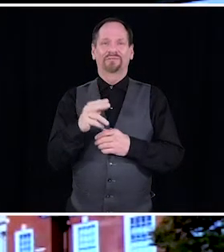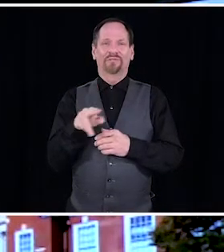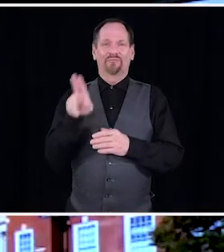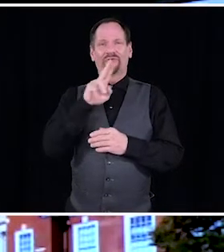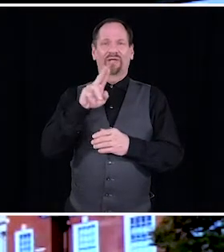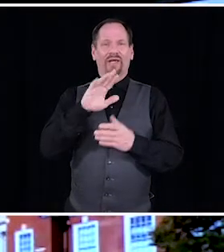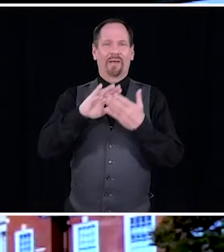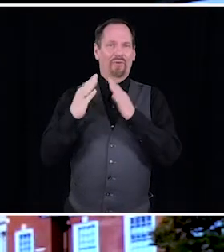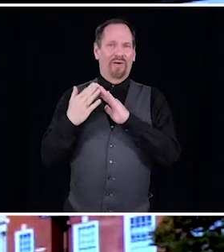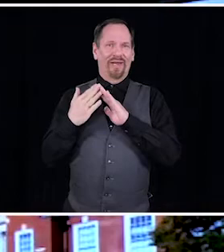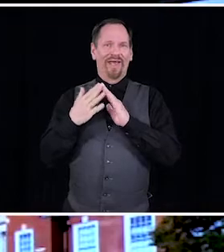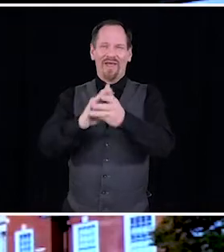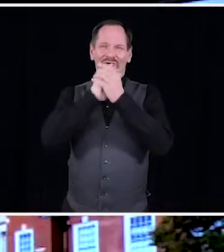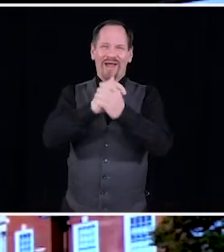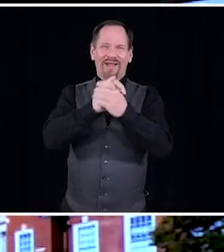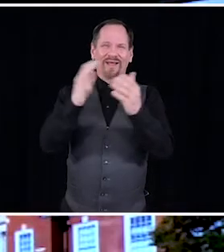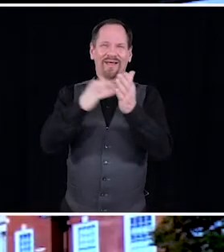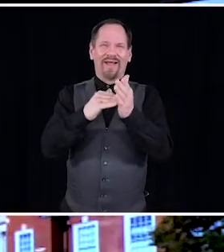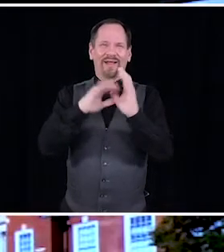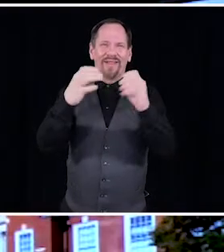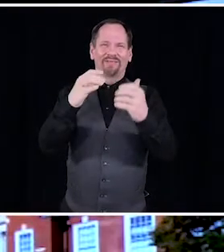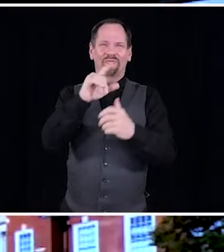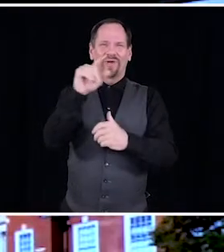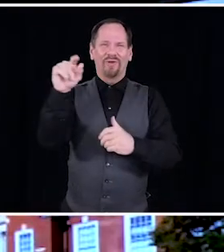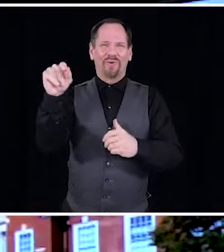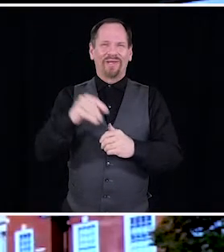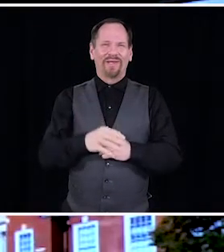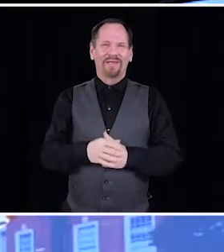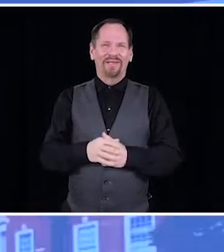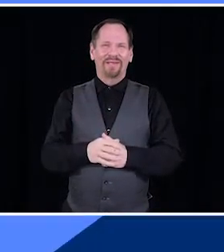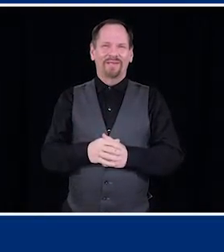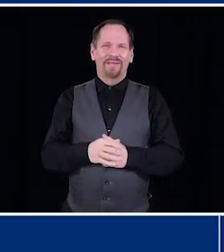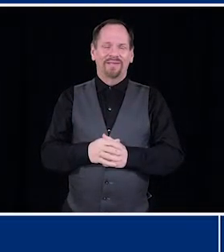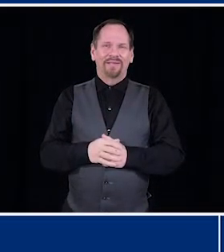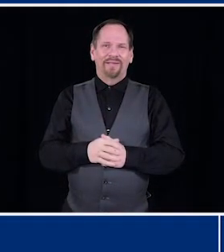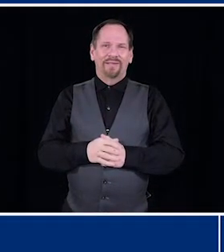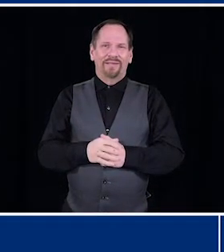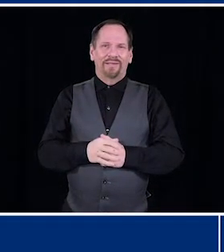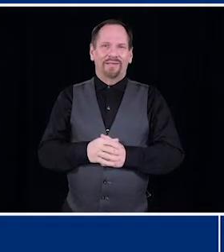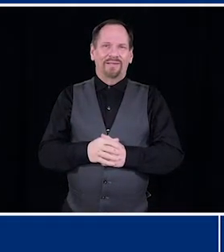Congratulations once again to the class of 2020.